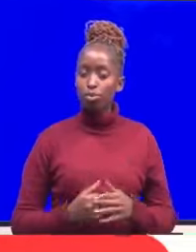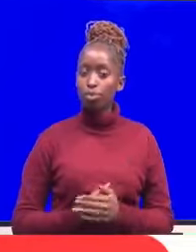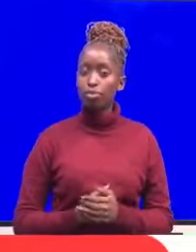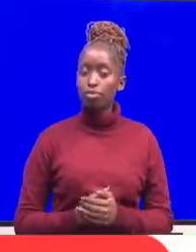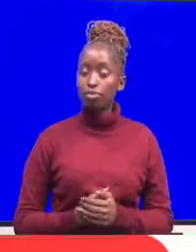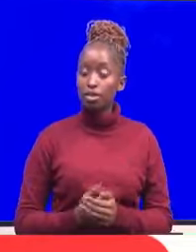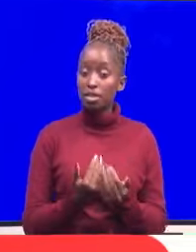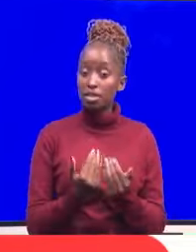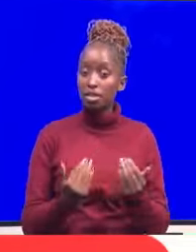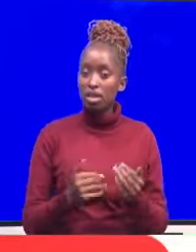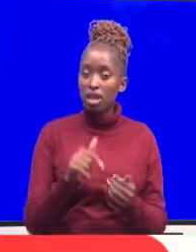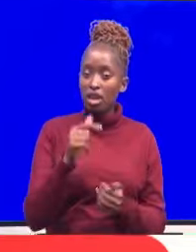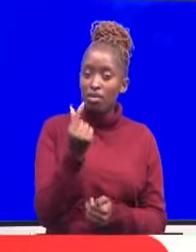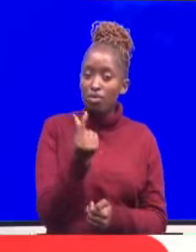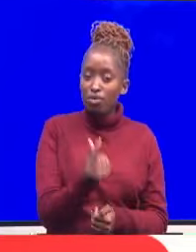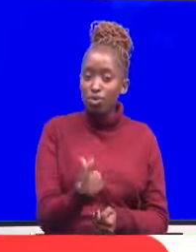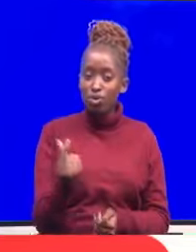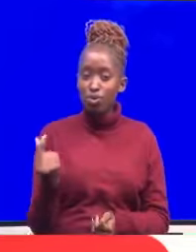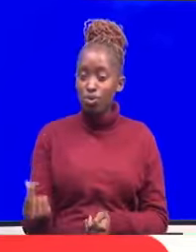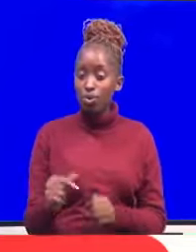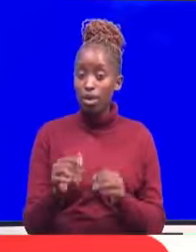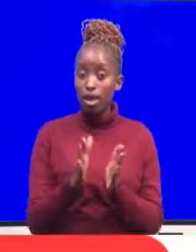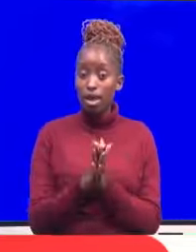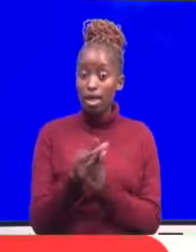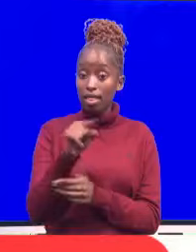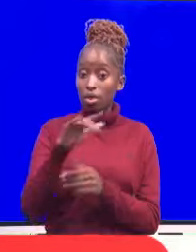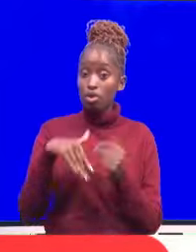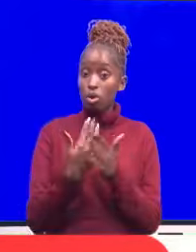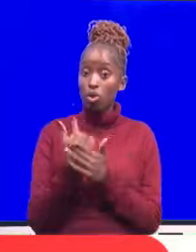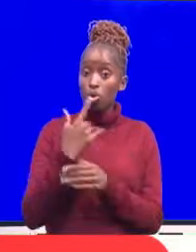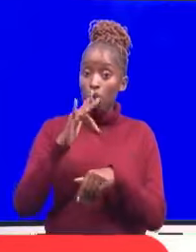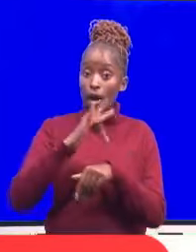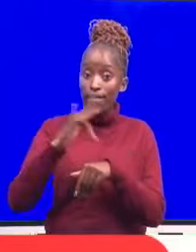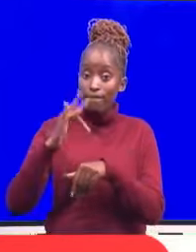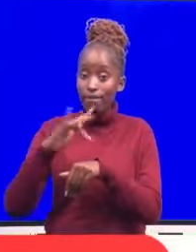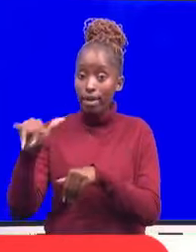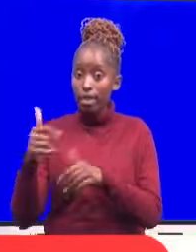Watoto ni wachache. Na waambukizi ni watu wazima.